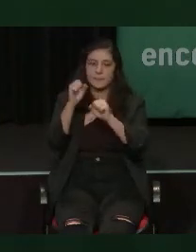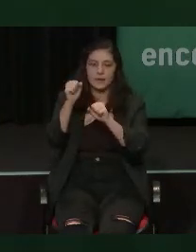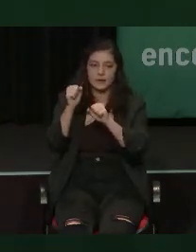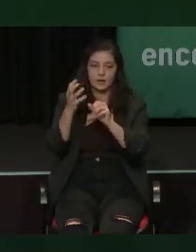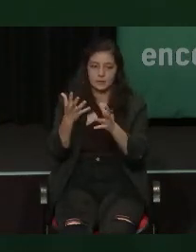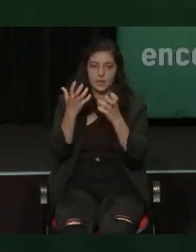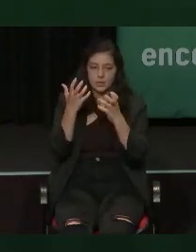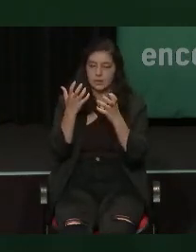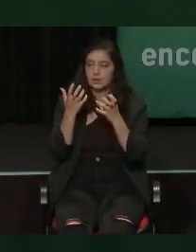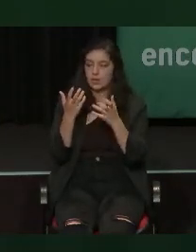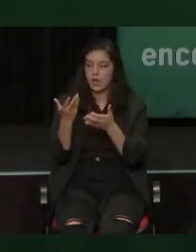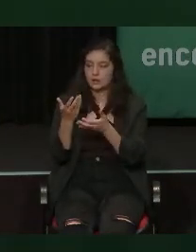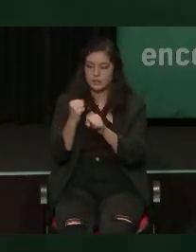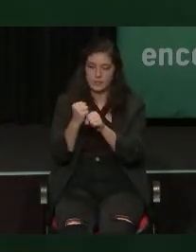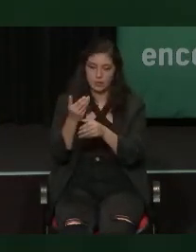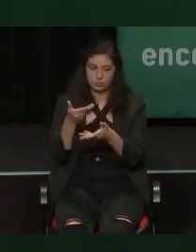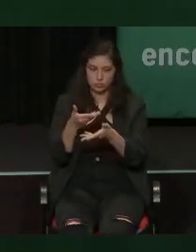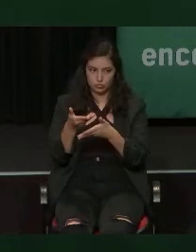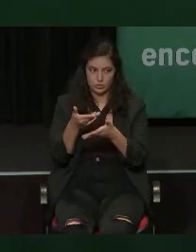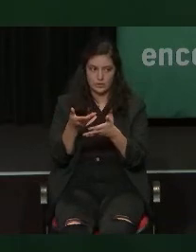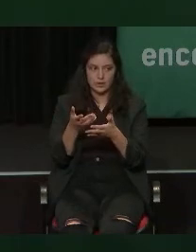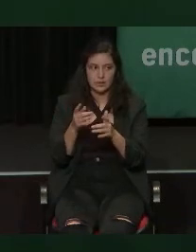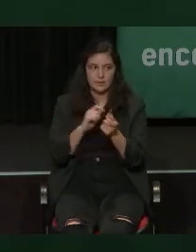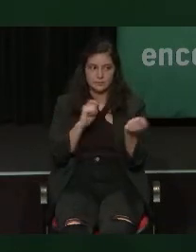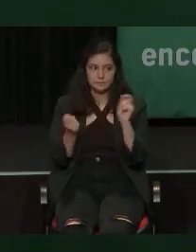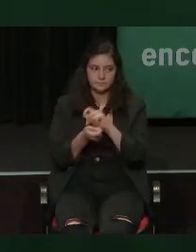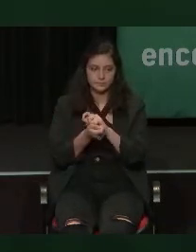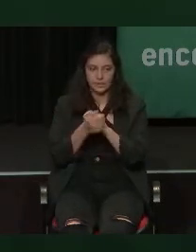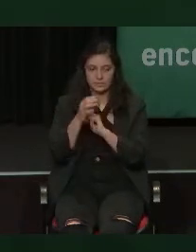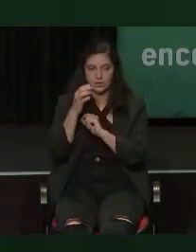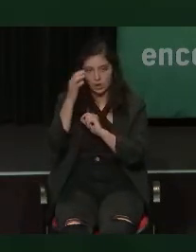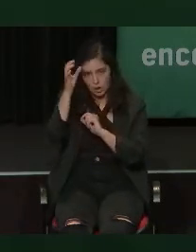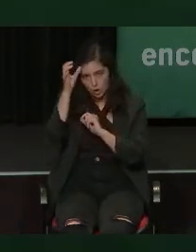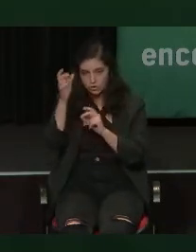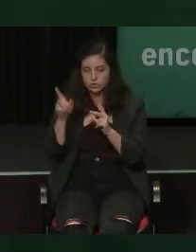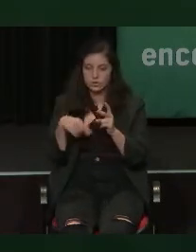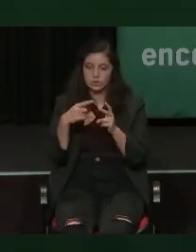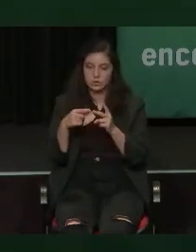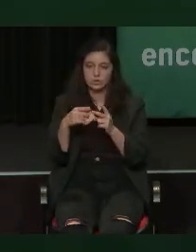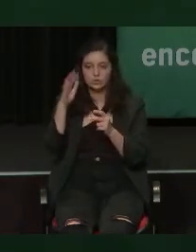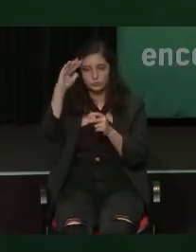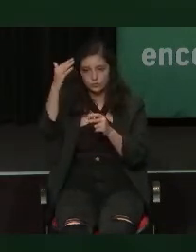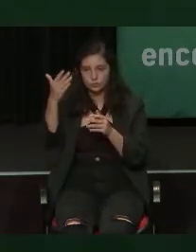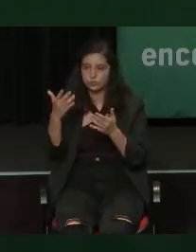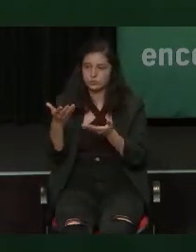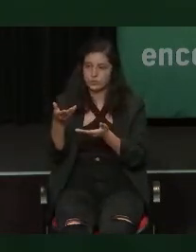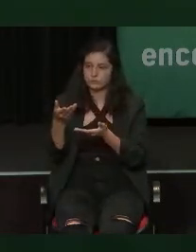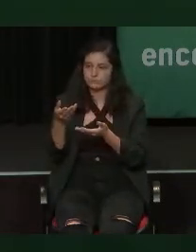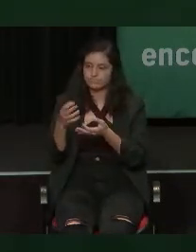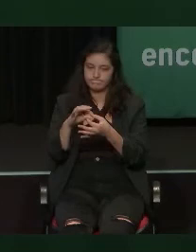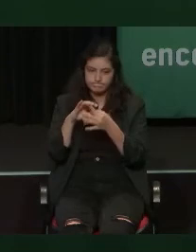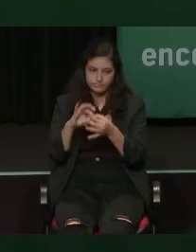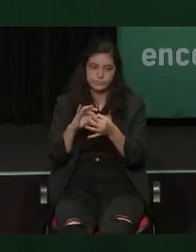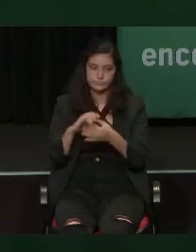in collaboration, the exchange of knowledge, of future partnership.